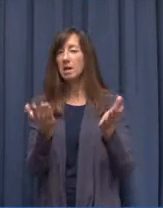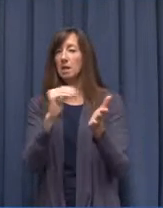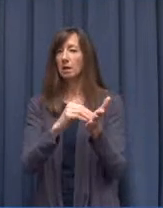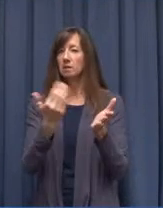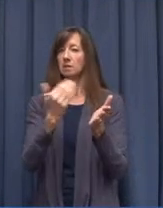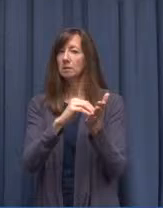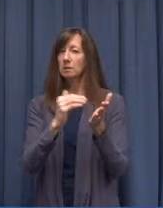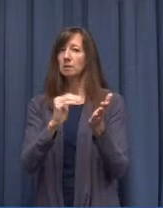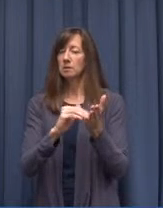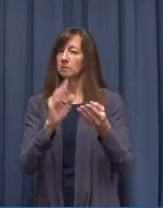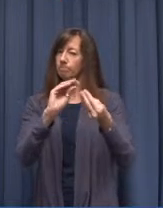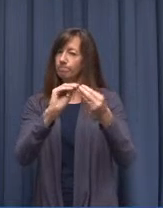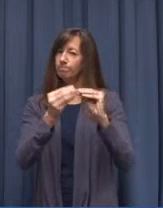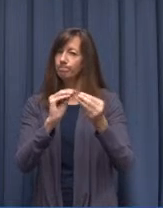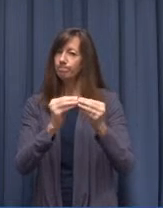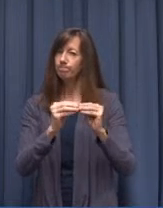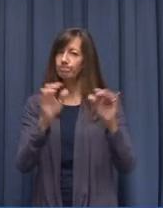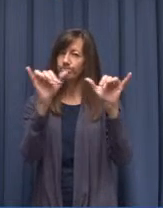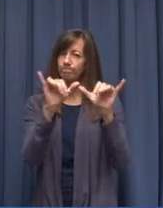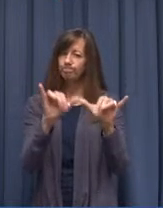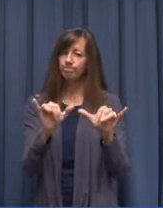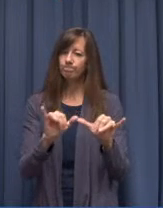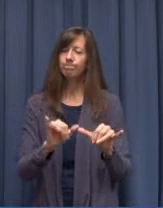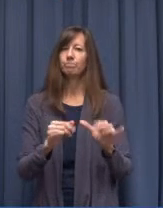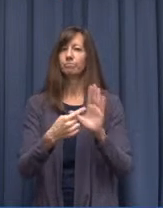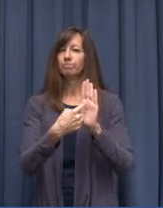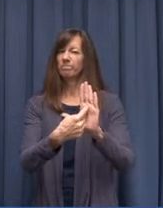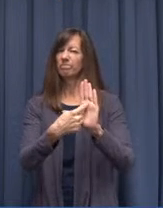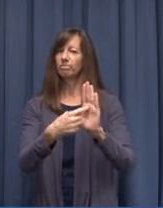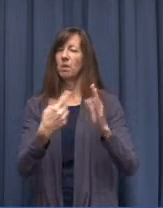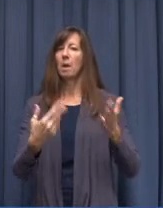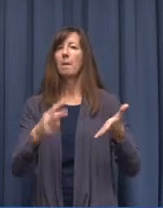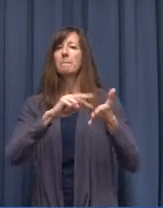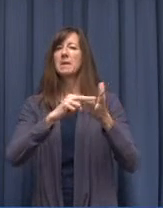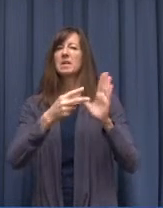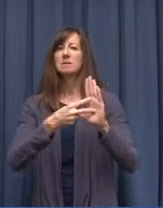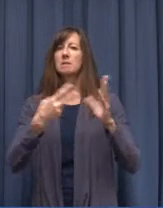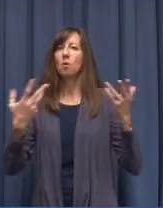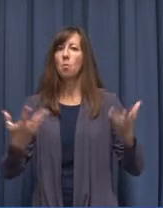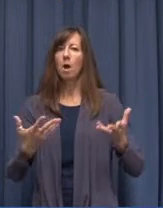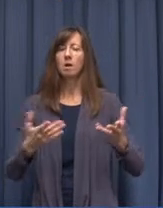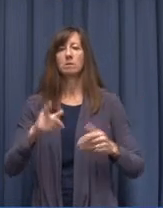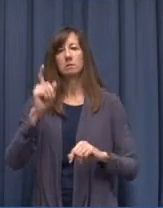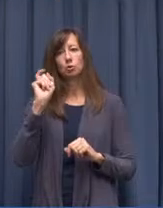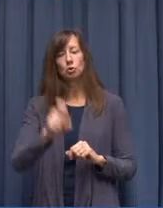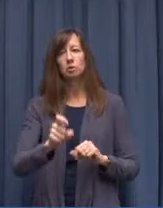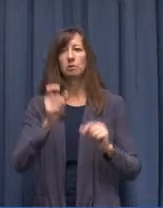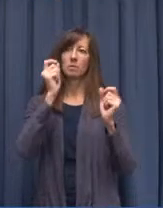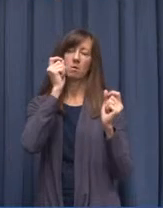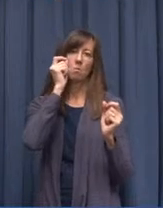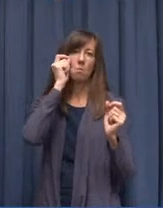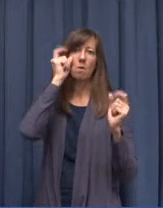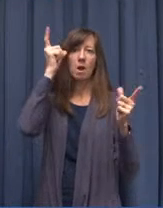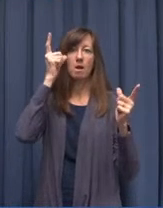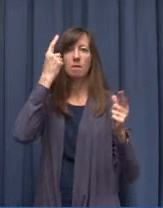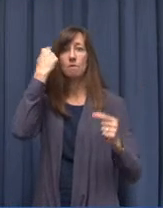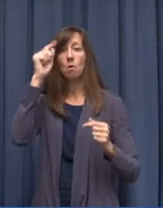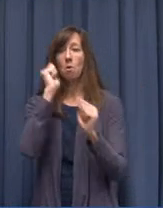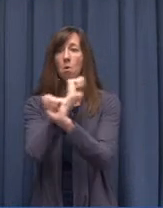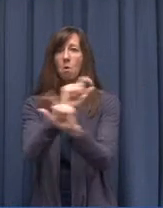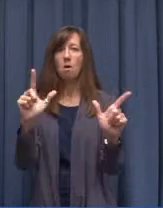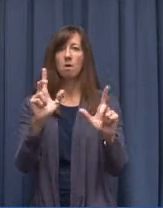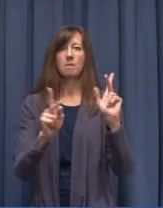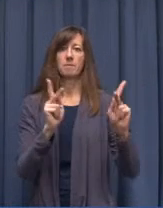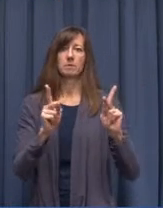numbers and these indicators should and must serve as a wake-up call for us. Some of the points that I think